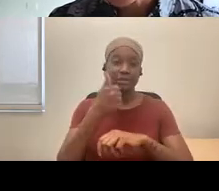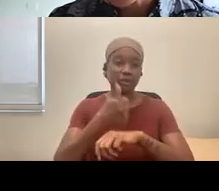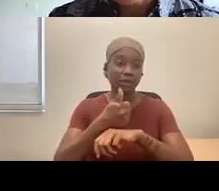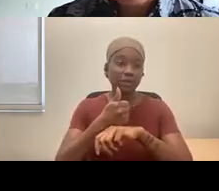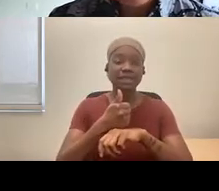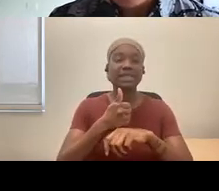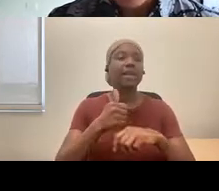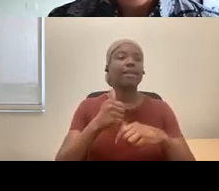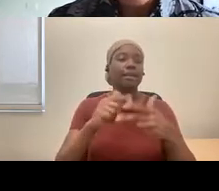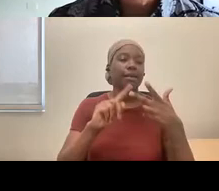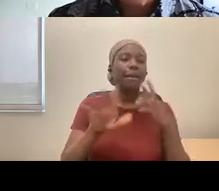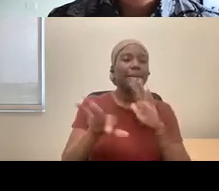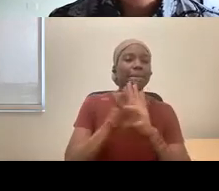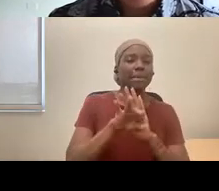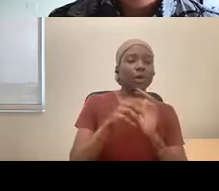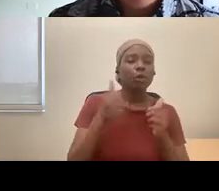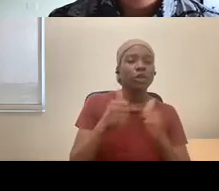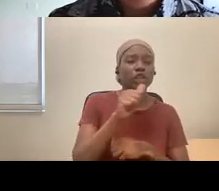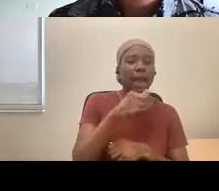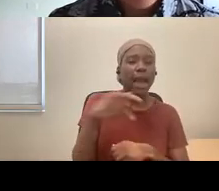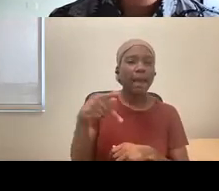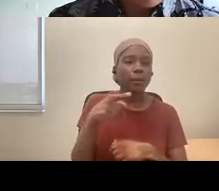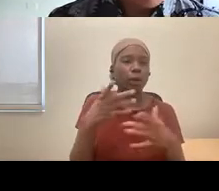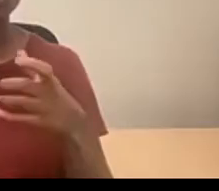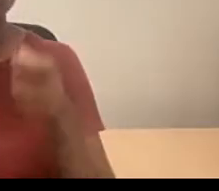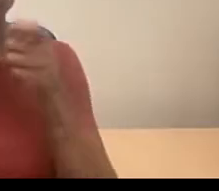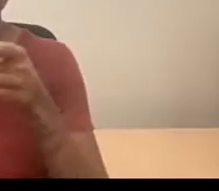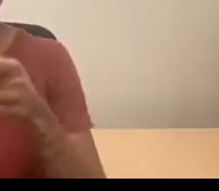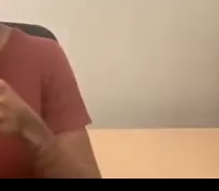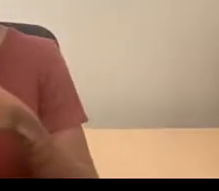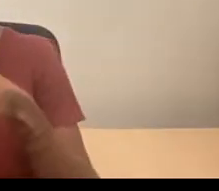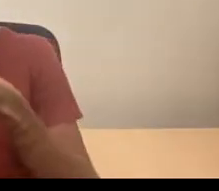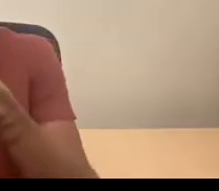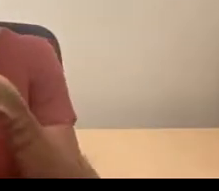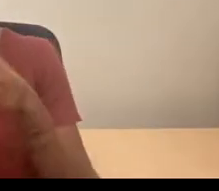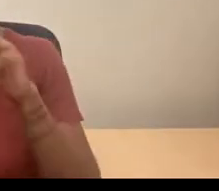application. I'm gonna share my screen and show you that.